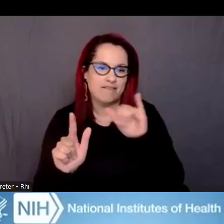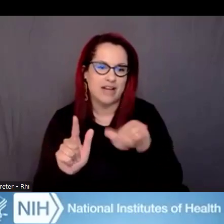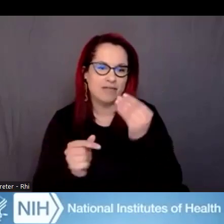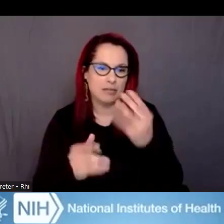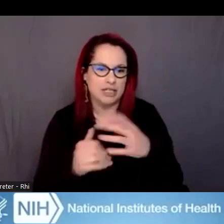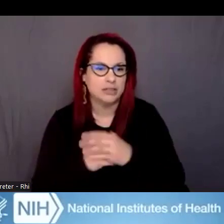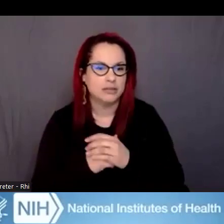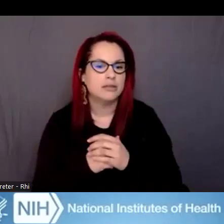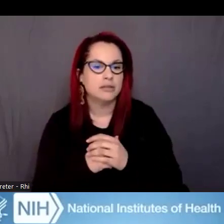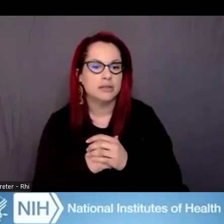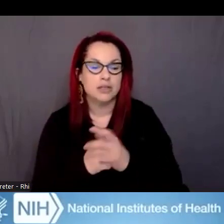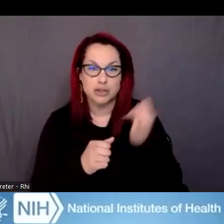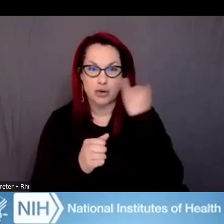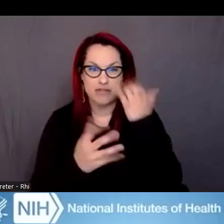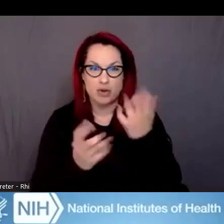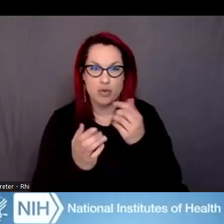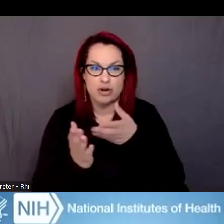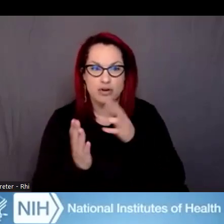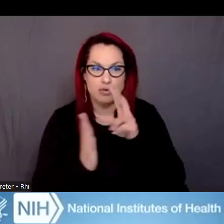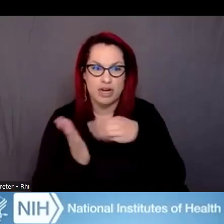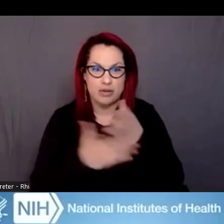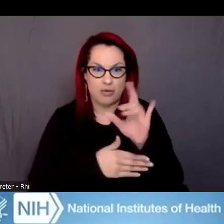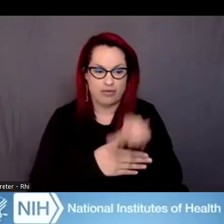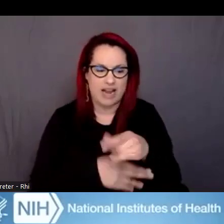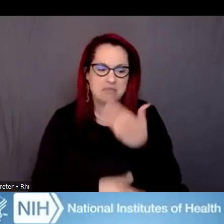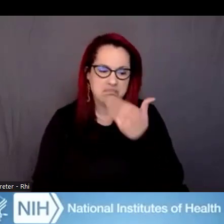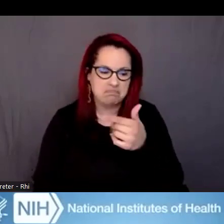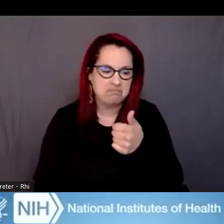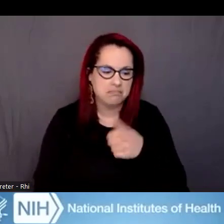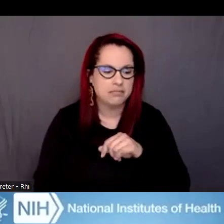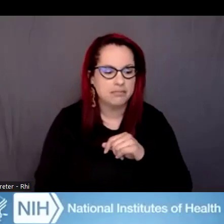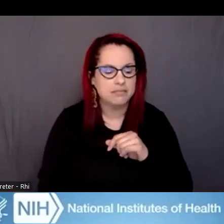if you want to read through that, that'd be good.